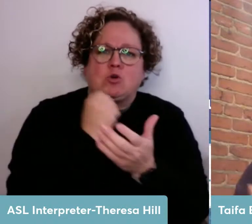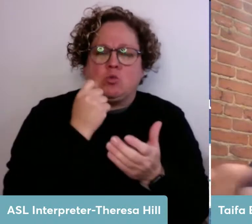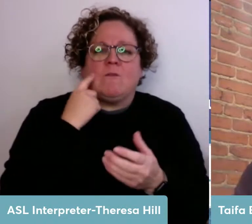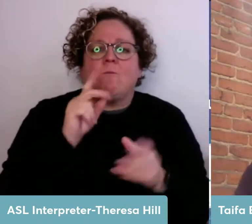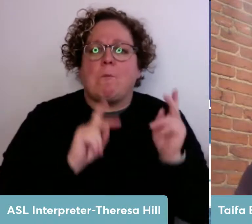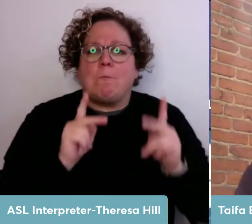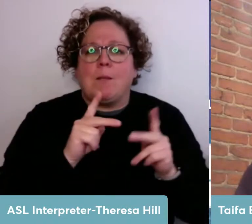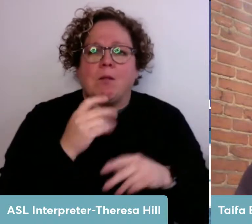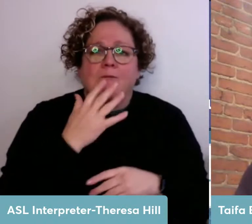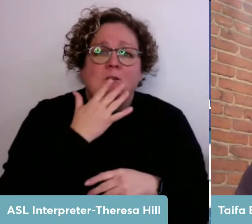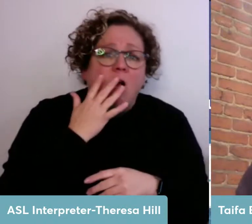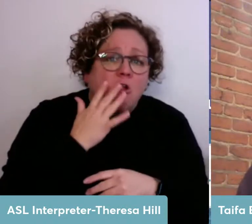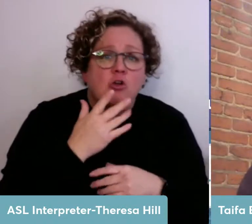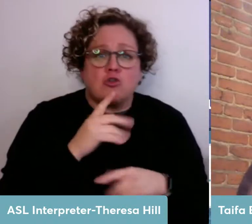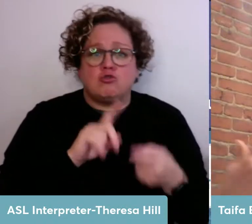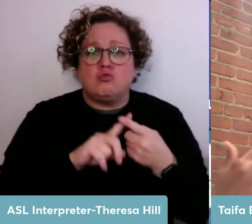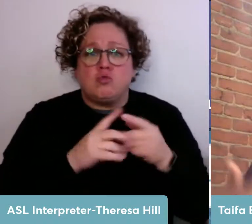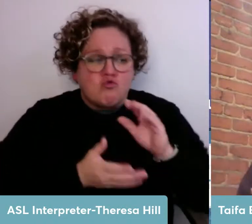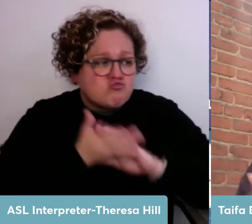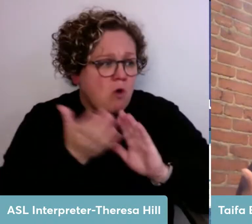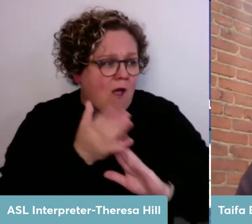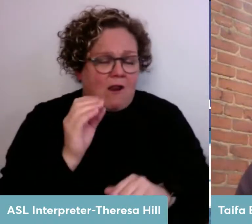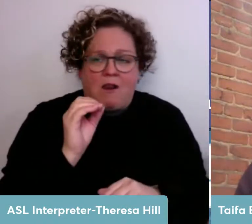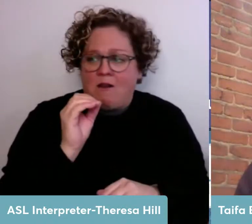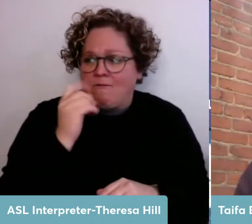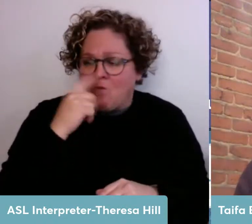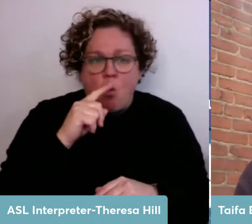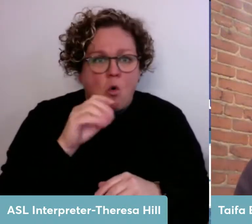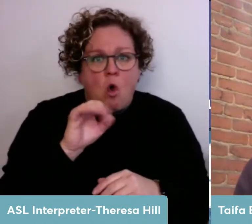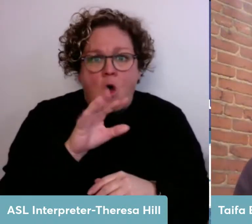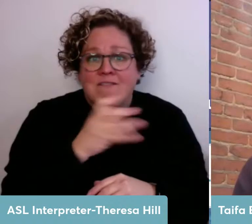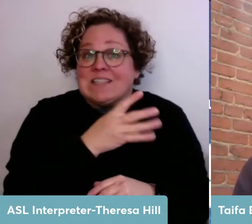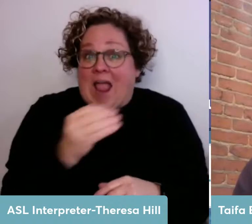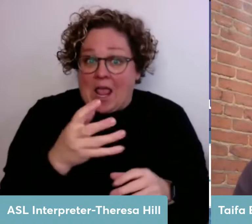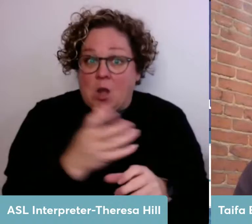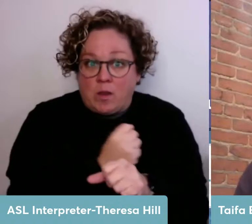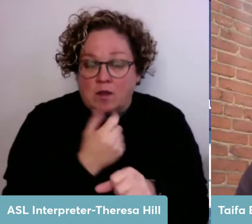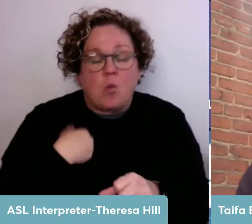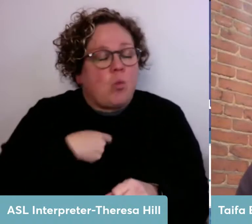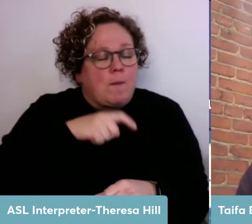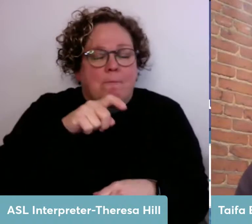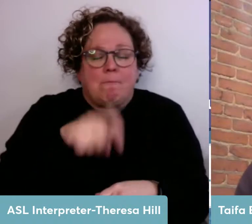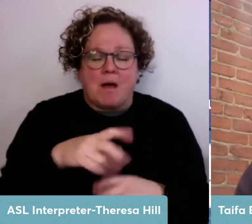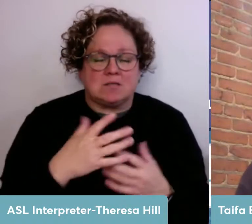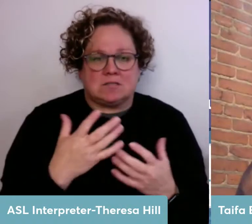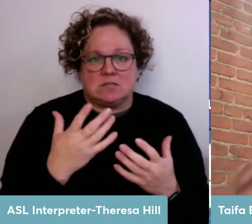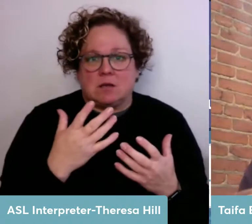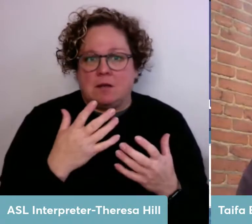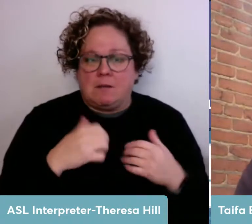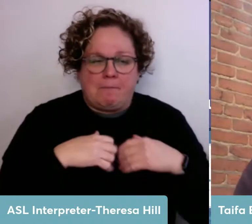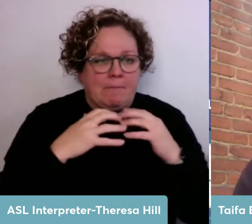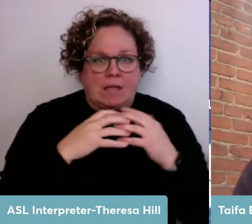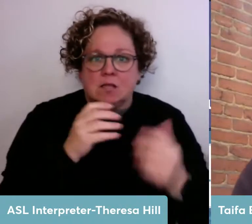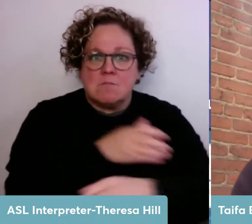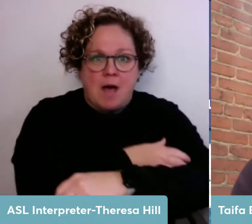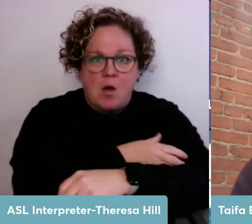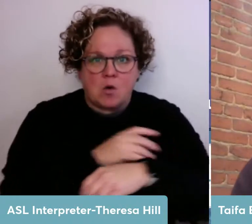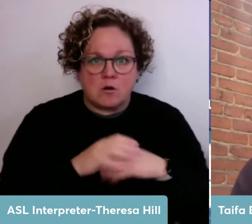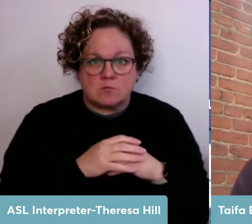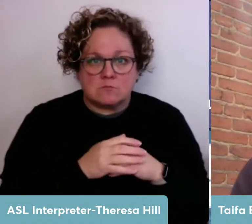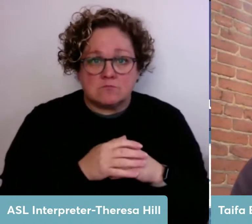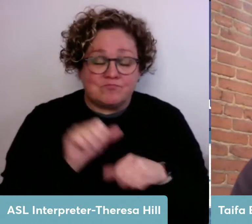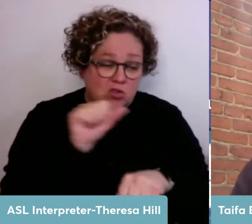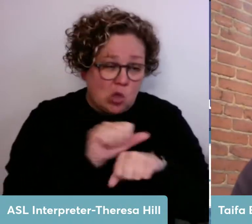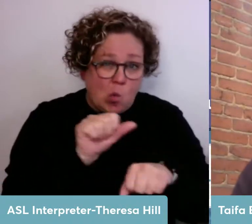for office and win, right? We've got to begin this important work of building power and the work that I know the